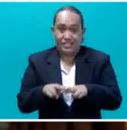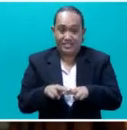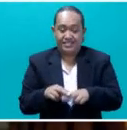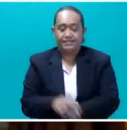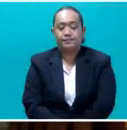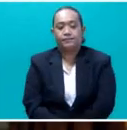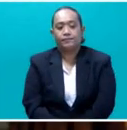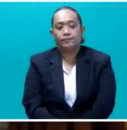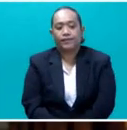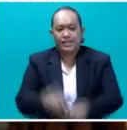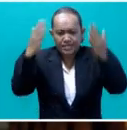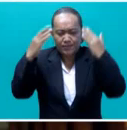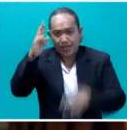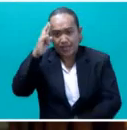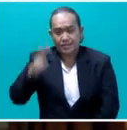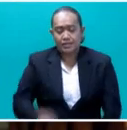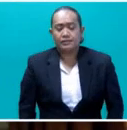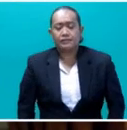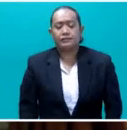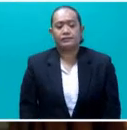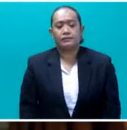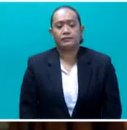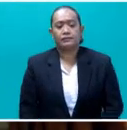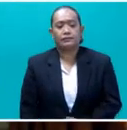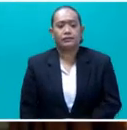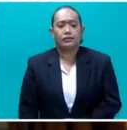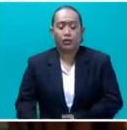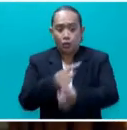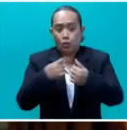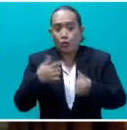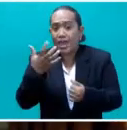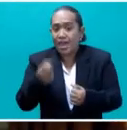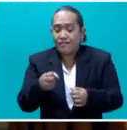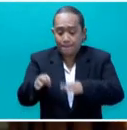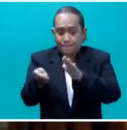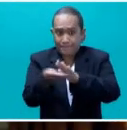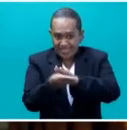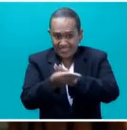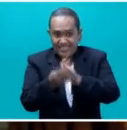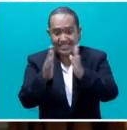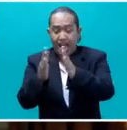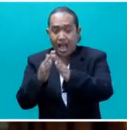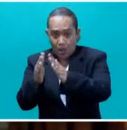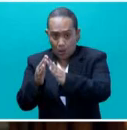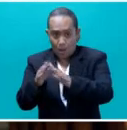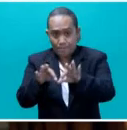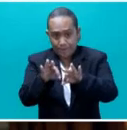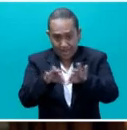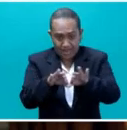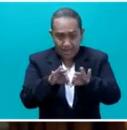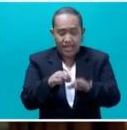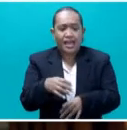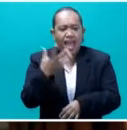Speaker, sir, although the existing laws have the basic town planning and land development control provisions that are still applied